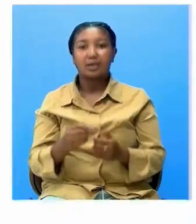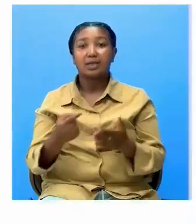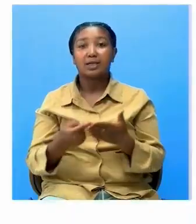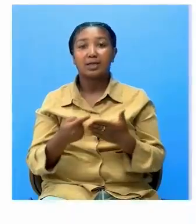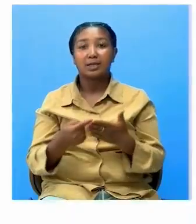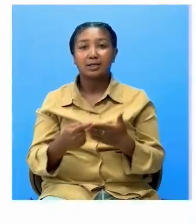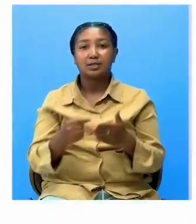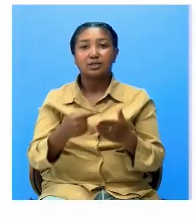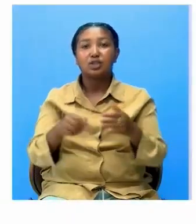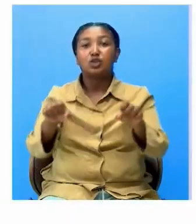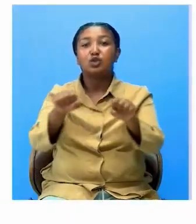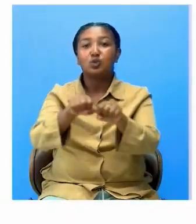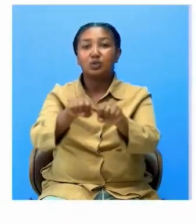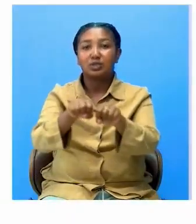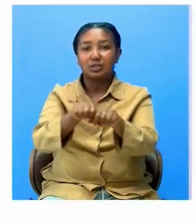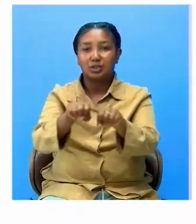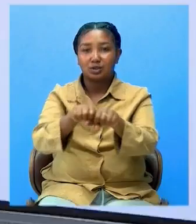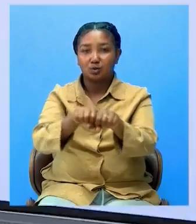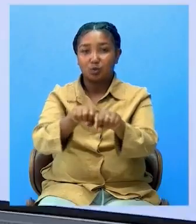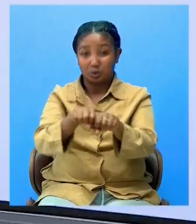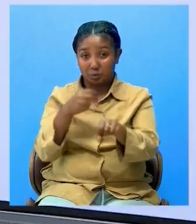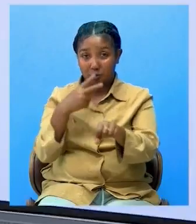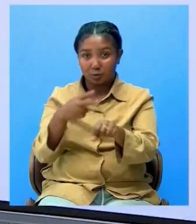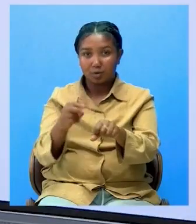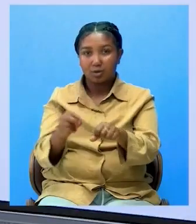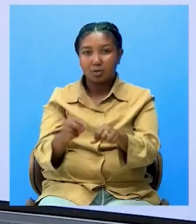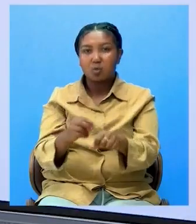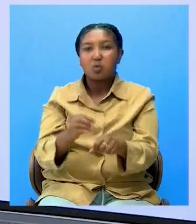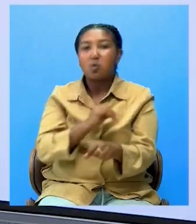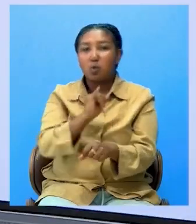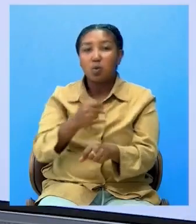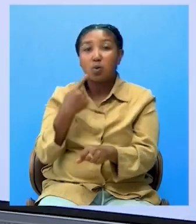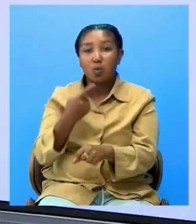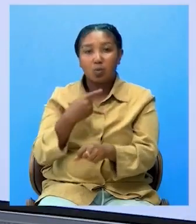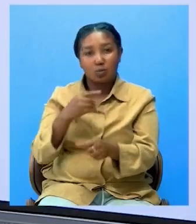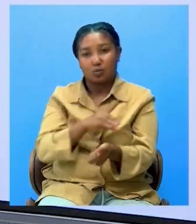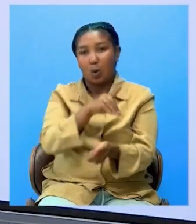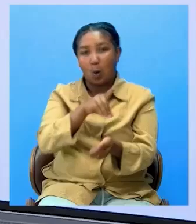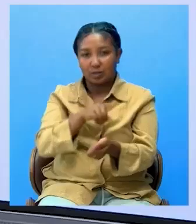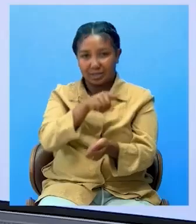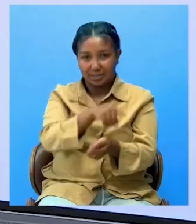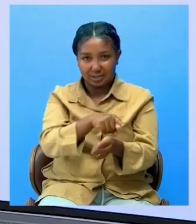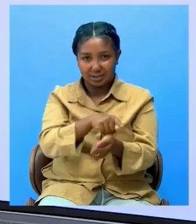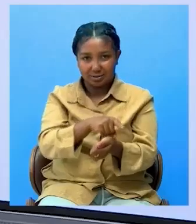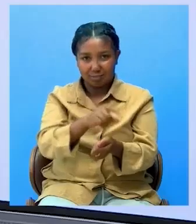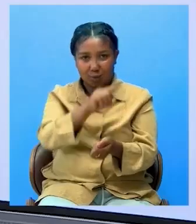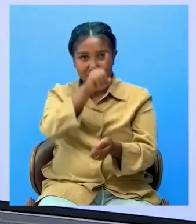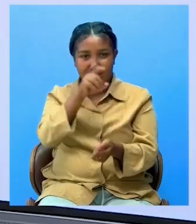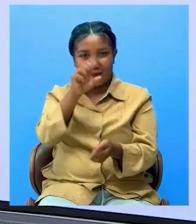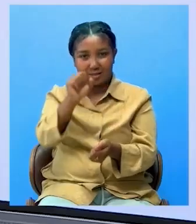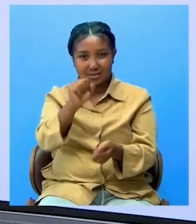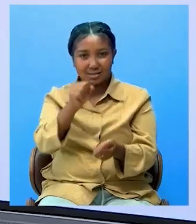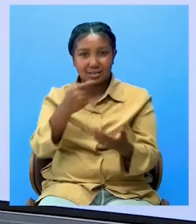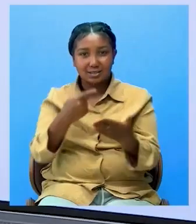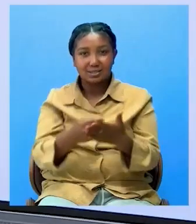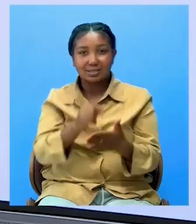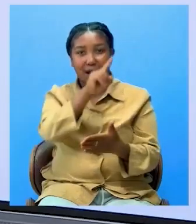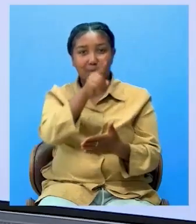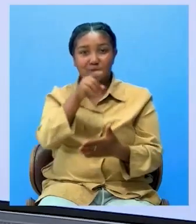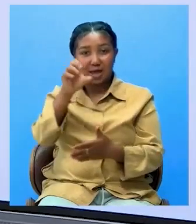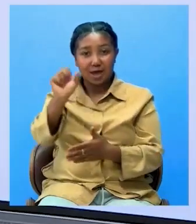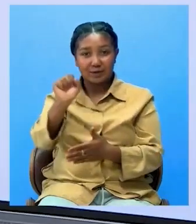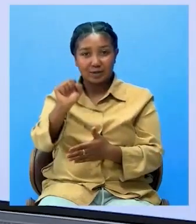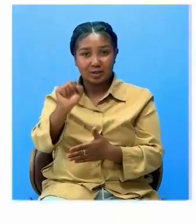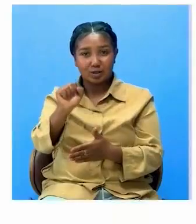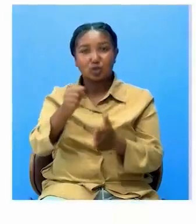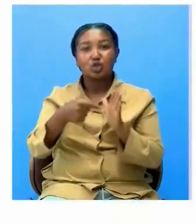here, these shoes just belongs to the doctor, okay? Is it clear? So this apostrophe S